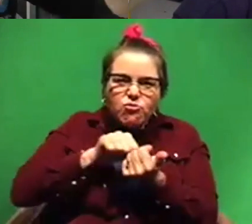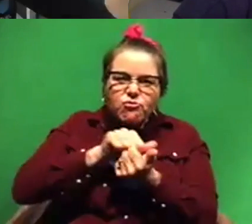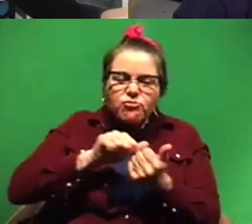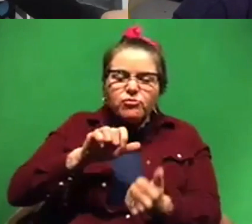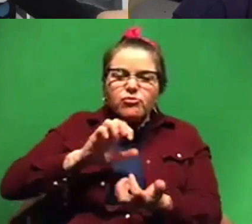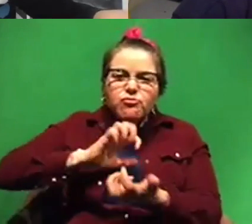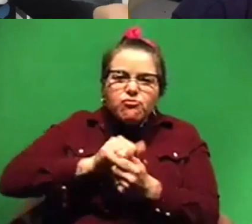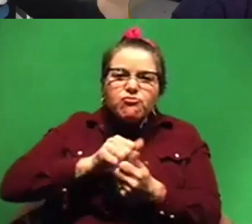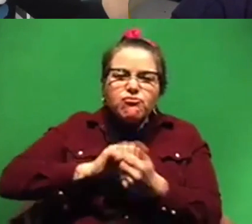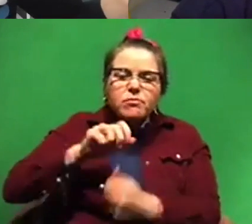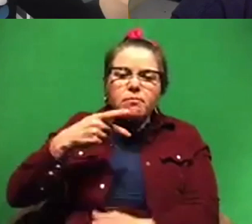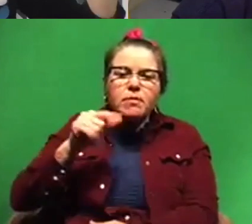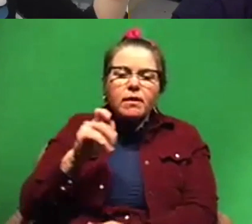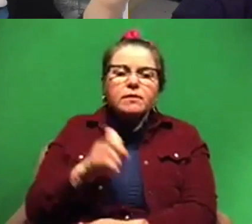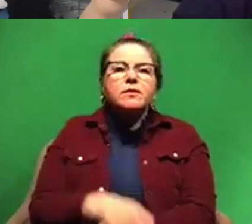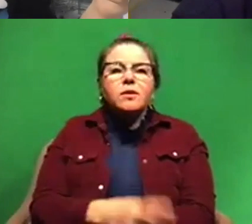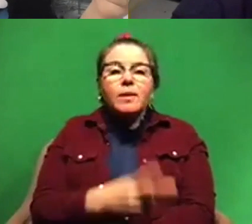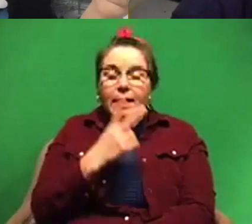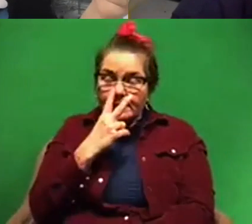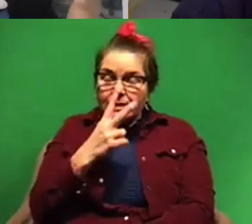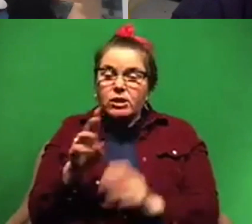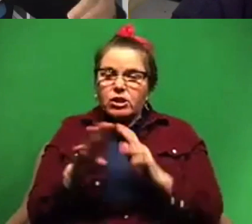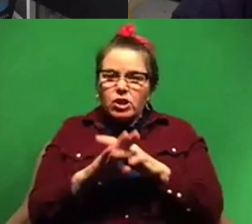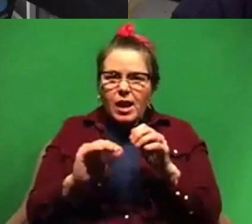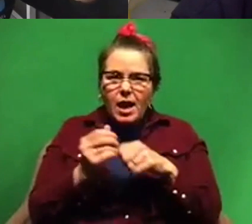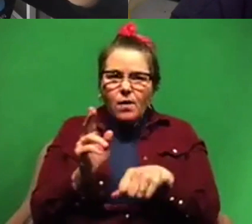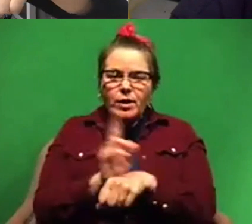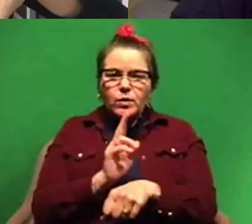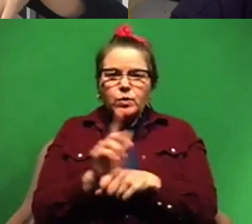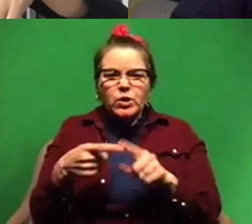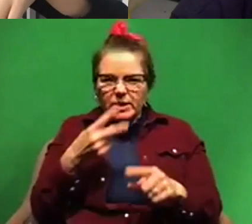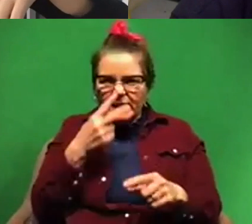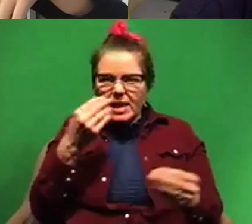you can see the sharks, like how they use them when you actually see them feeding.